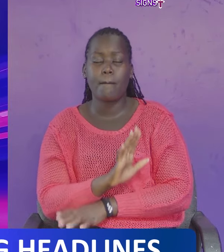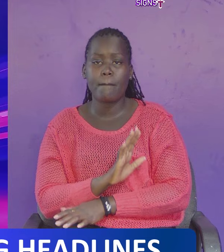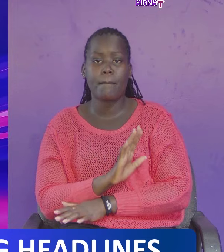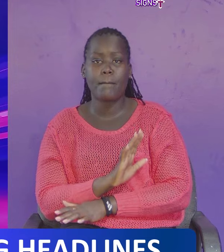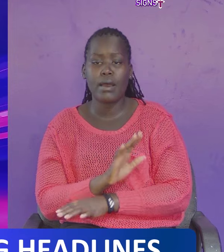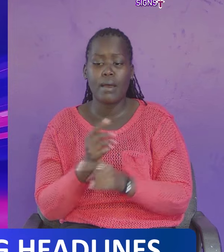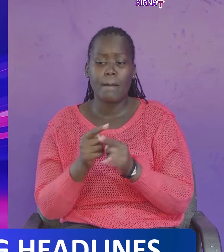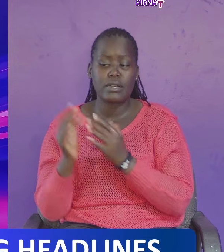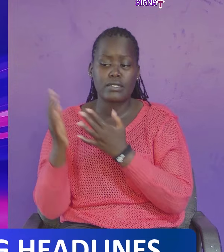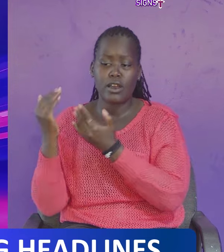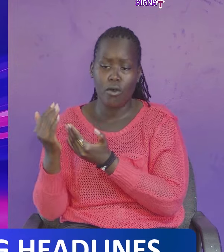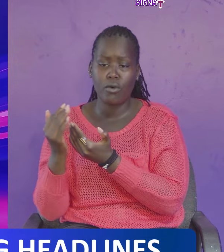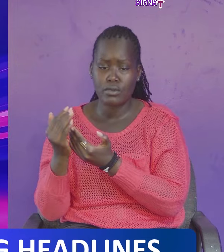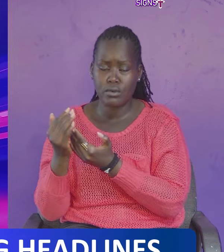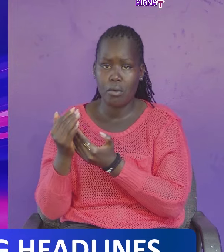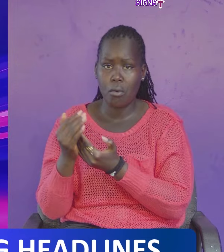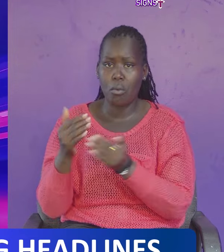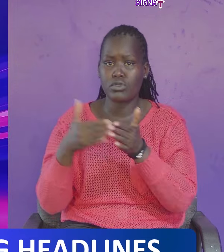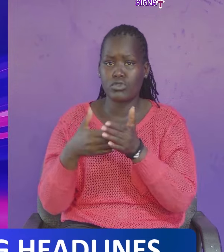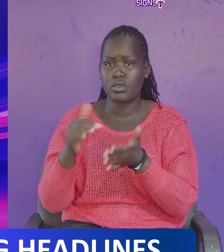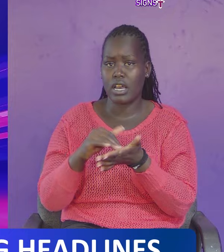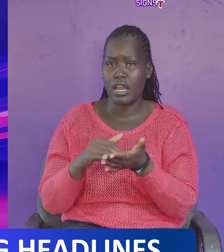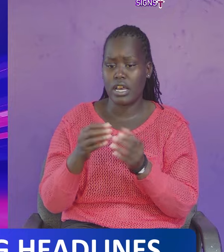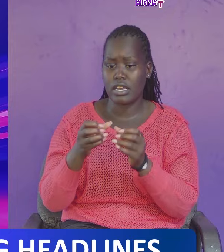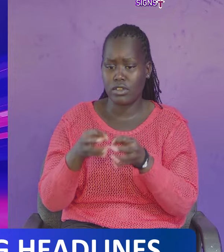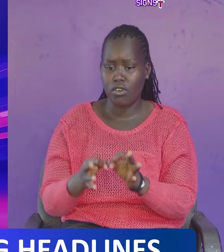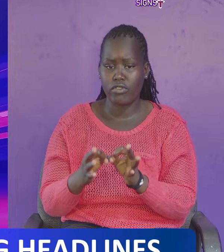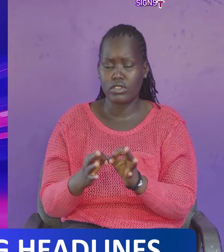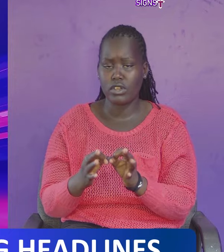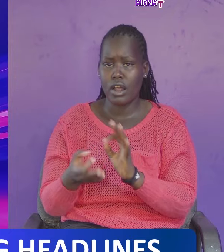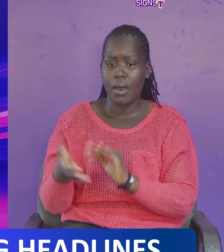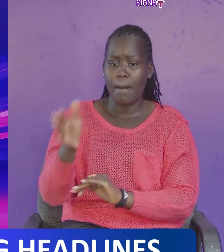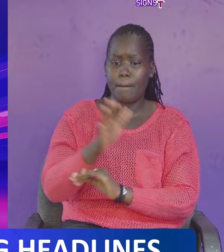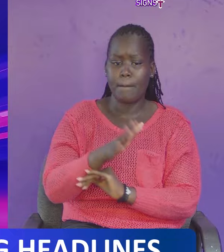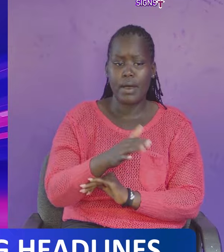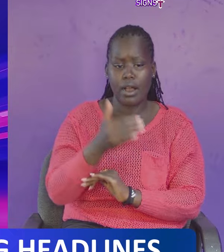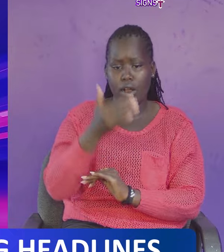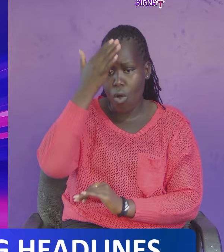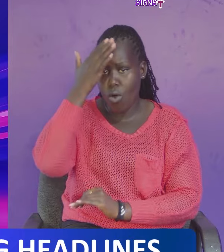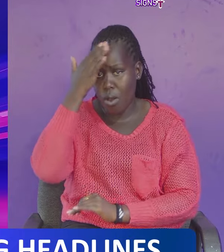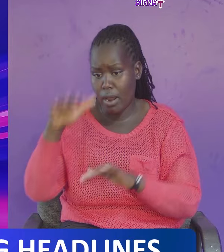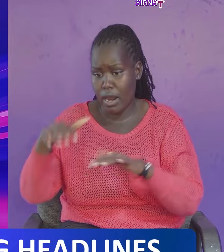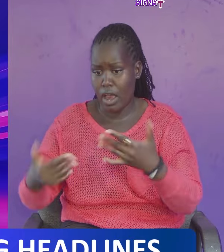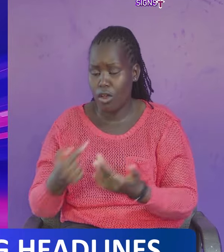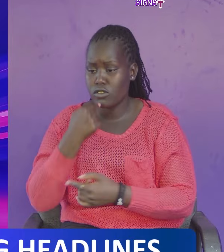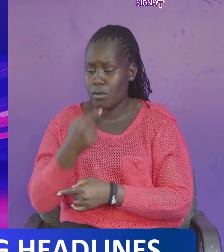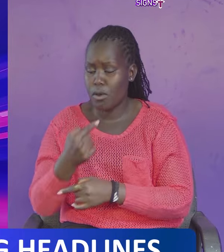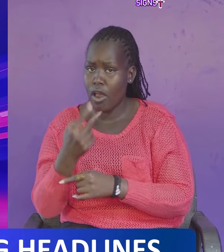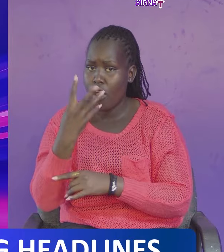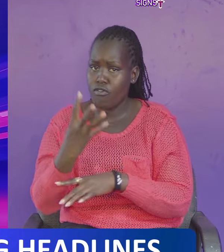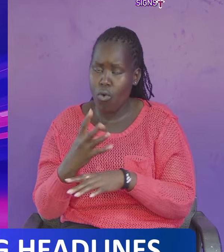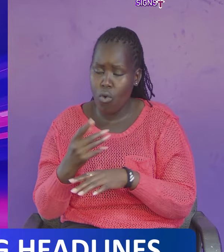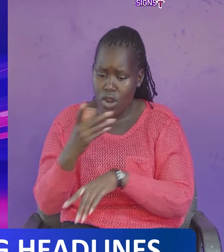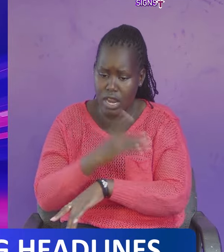hopes were dashed once more as officials instructed them to return on Monday, just as they had been told 4 days